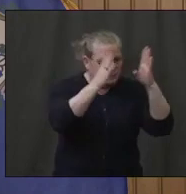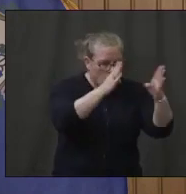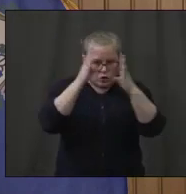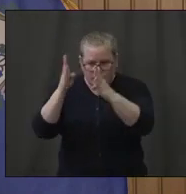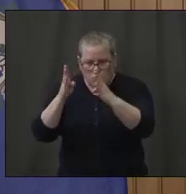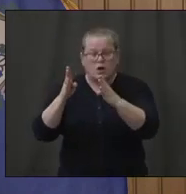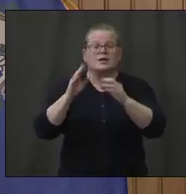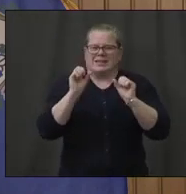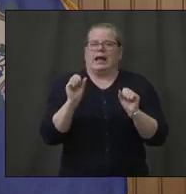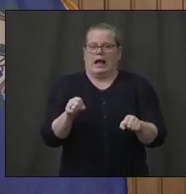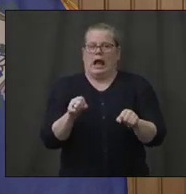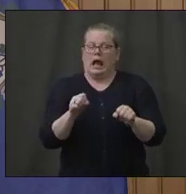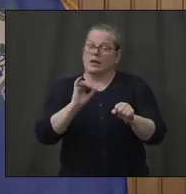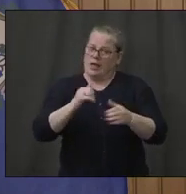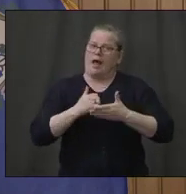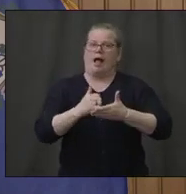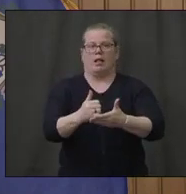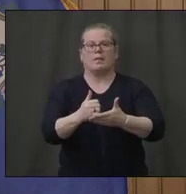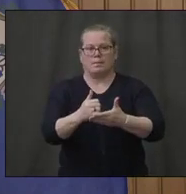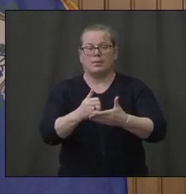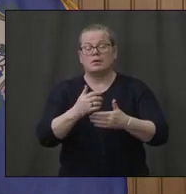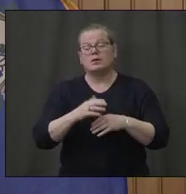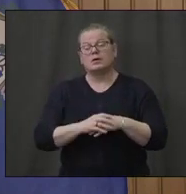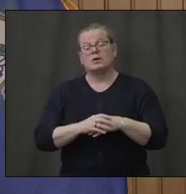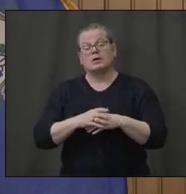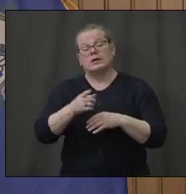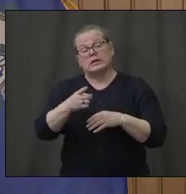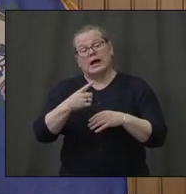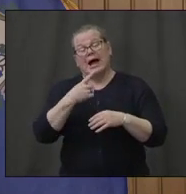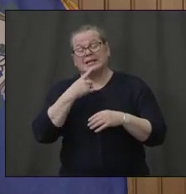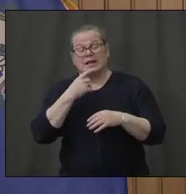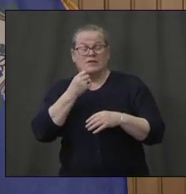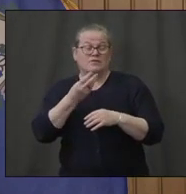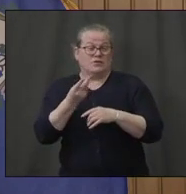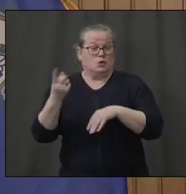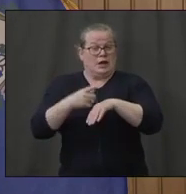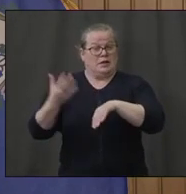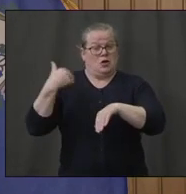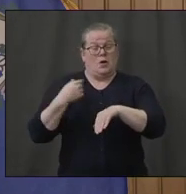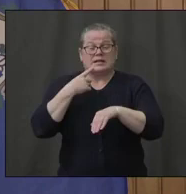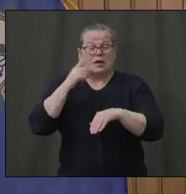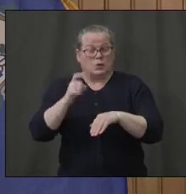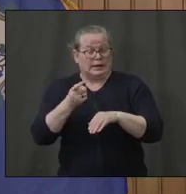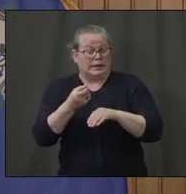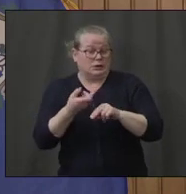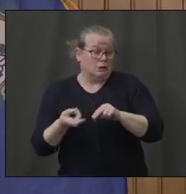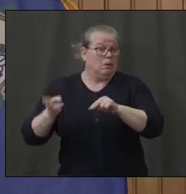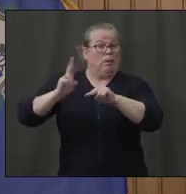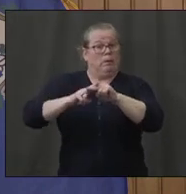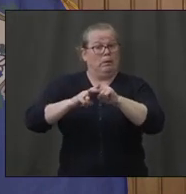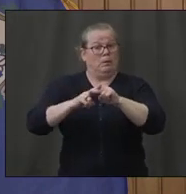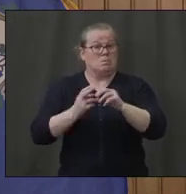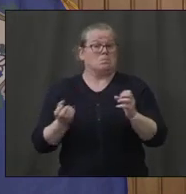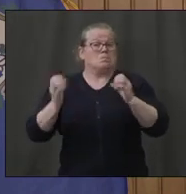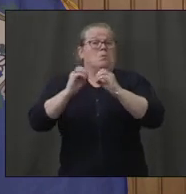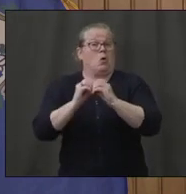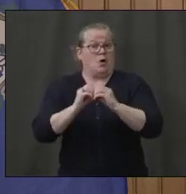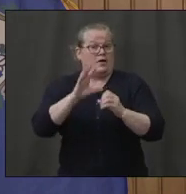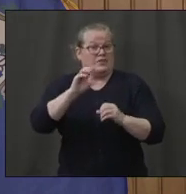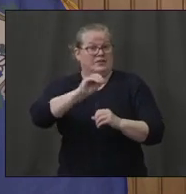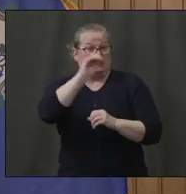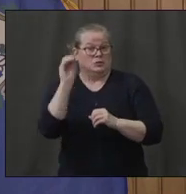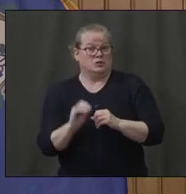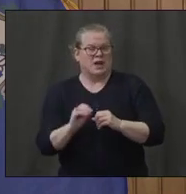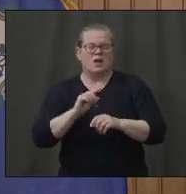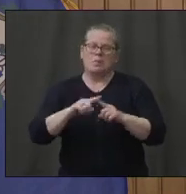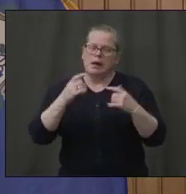a few days ago, maybe even a little more than that. Maybe we can get up to 3,000 additional beds, doubling up, finding the